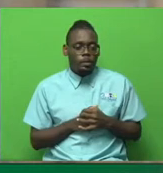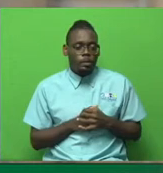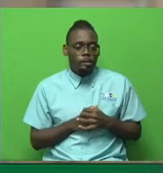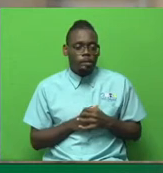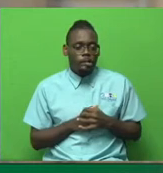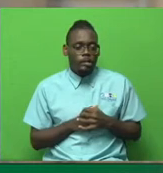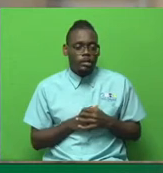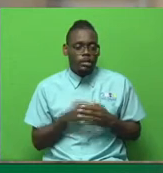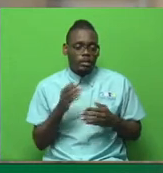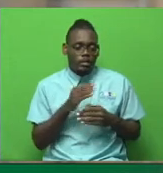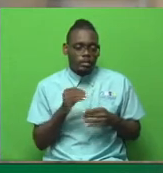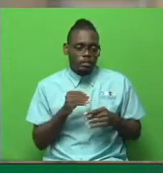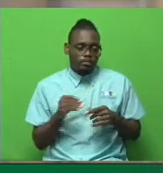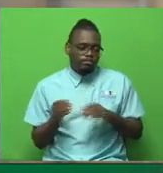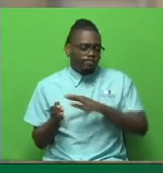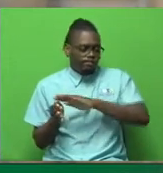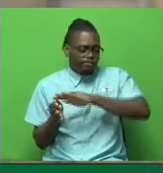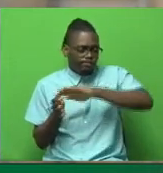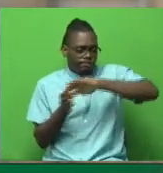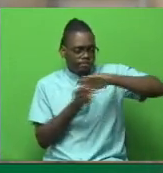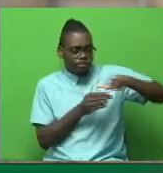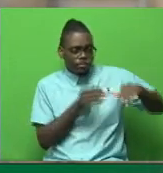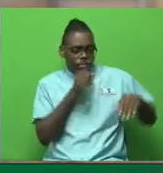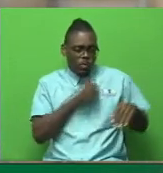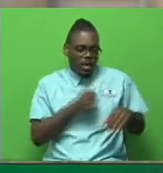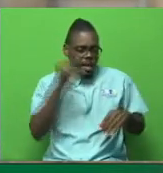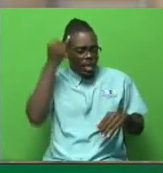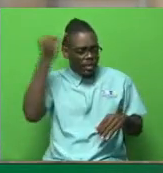archaic ideas that have come from the other side